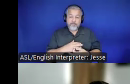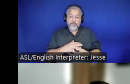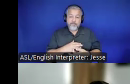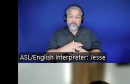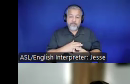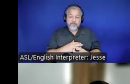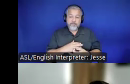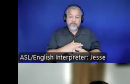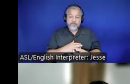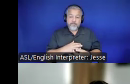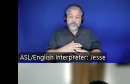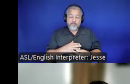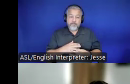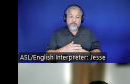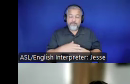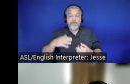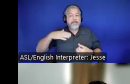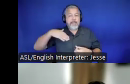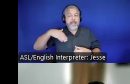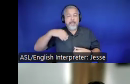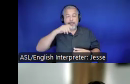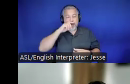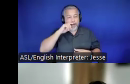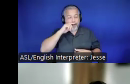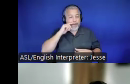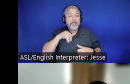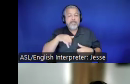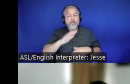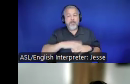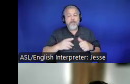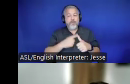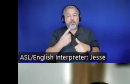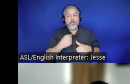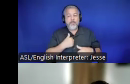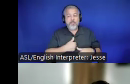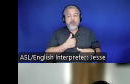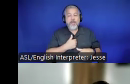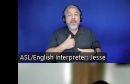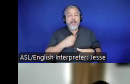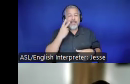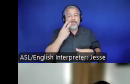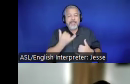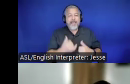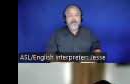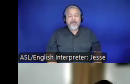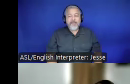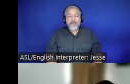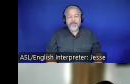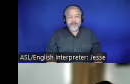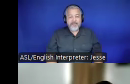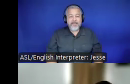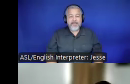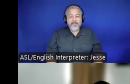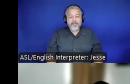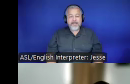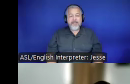No, not yet, Irene. It's Yeah, still not in yet. the first one. I'm so sorry. No, There you're it is. fine. Okay. Thank you.